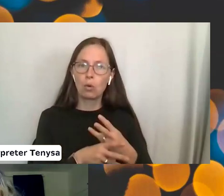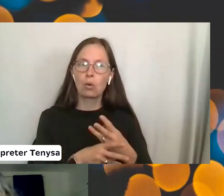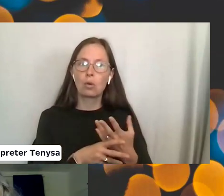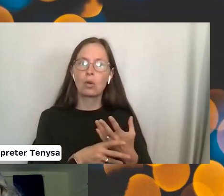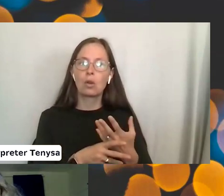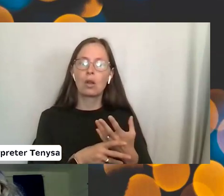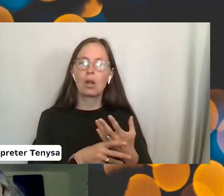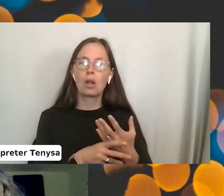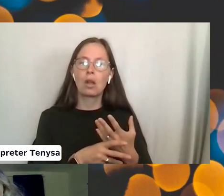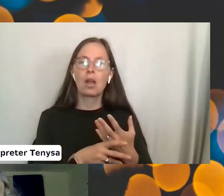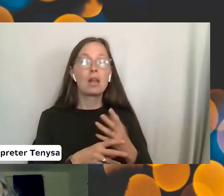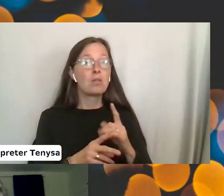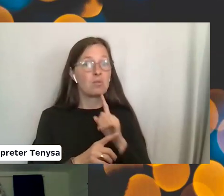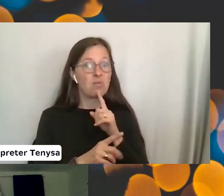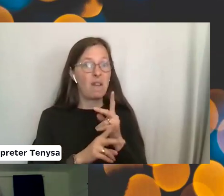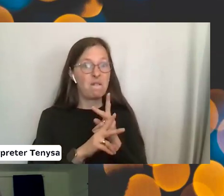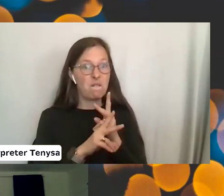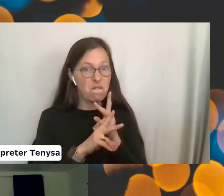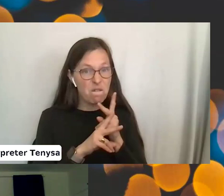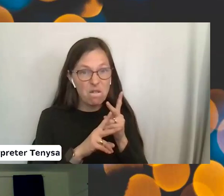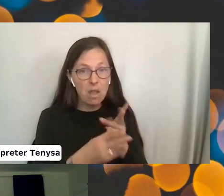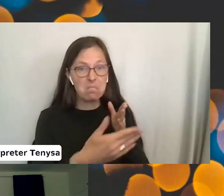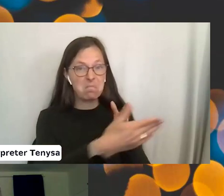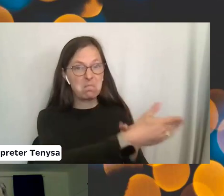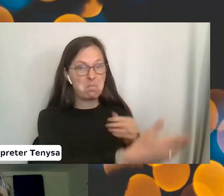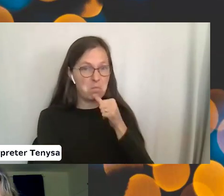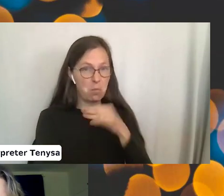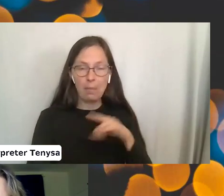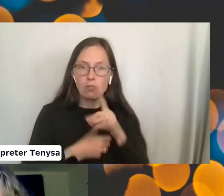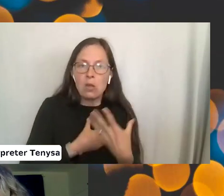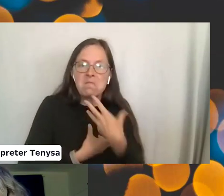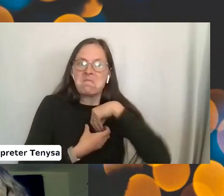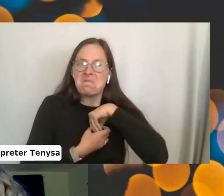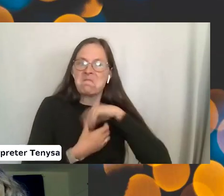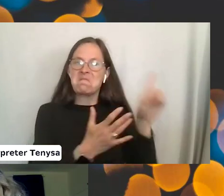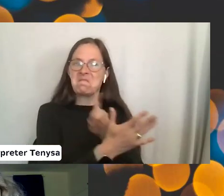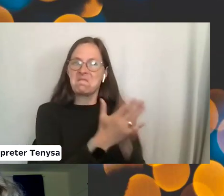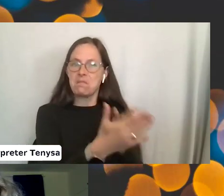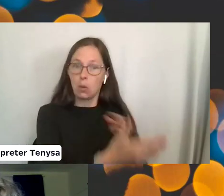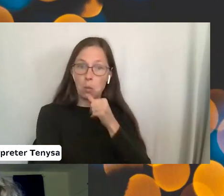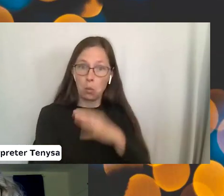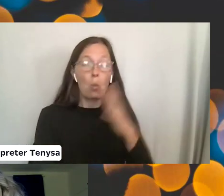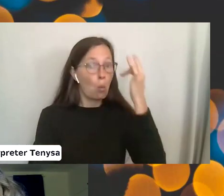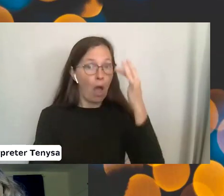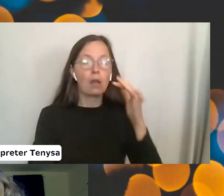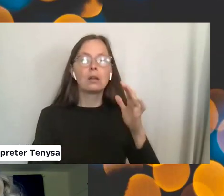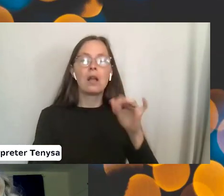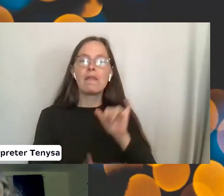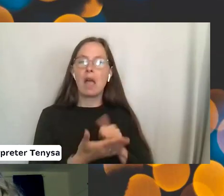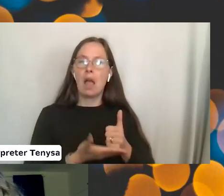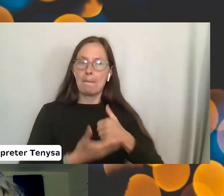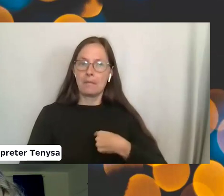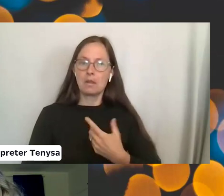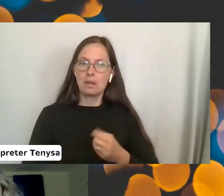a very misogynist and internalized misogynistic way, because it served me and helped